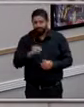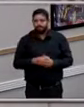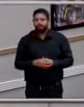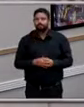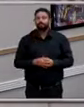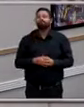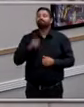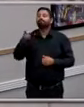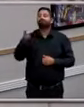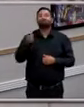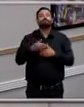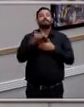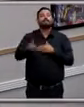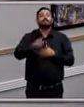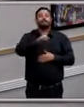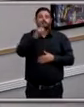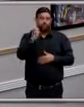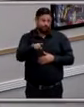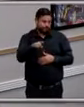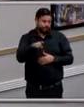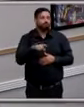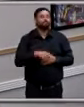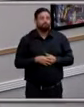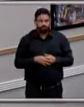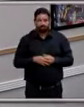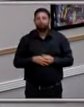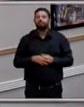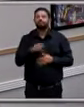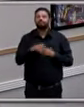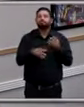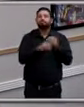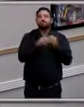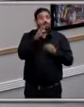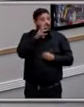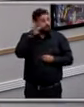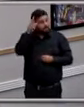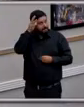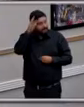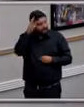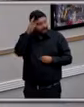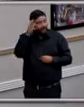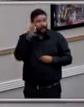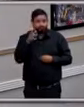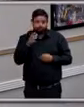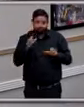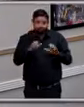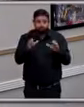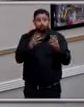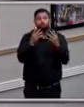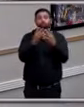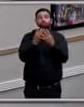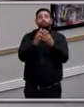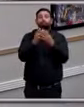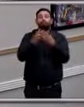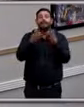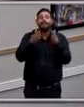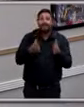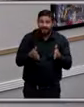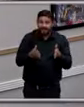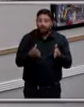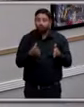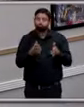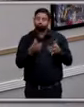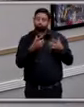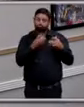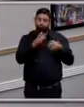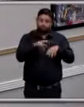My next question is a piggyback from the first one. It says, does the parent simply perform the screener as usual and bring the student back